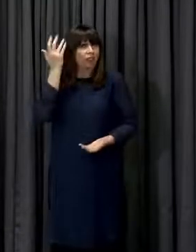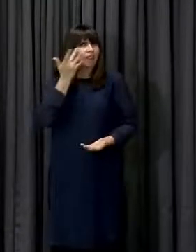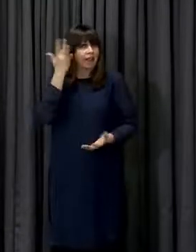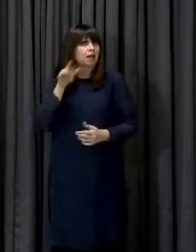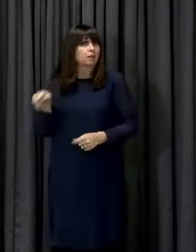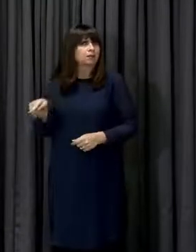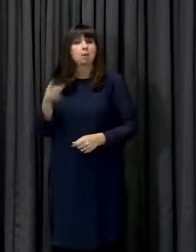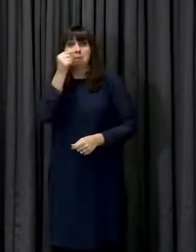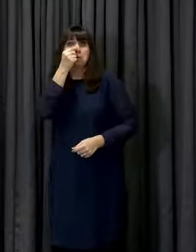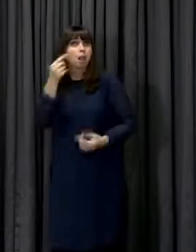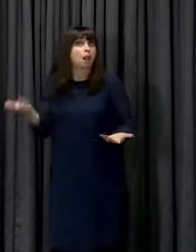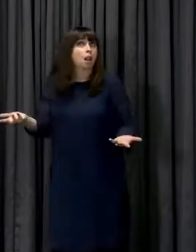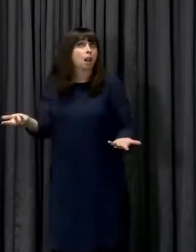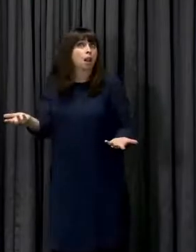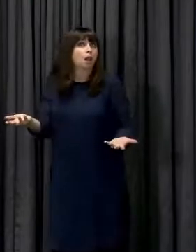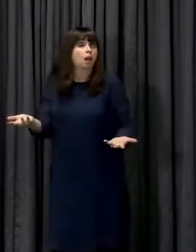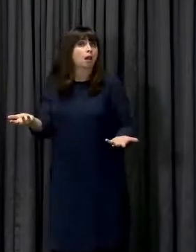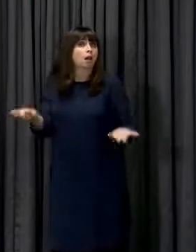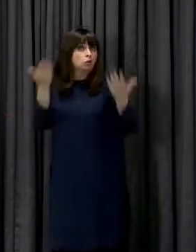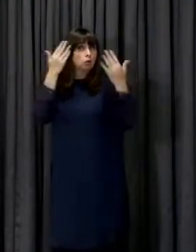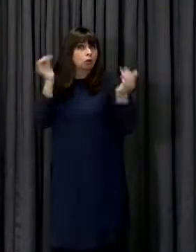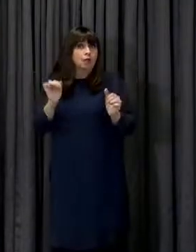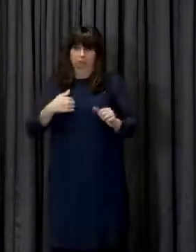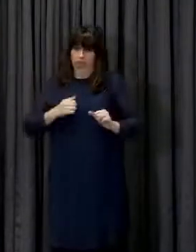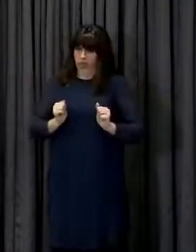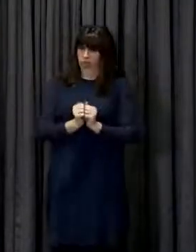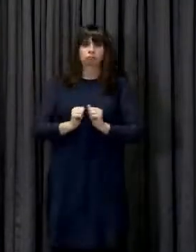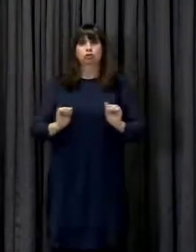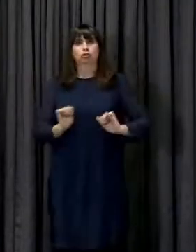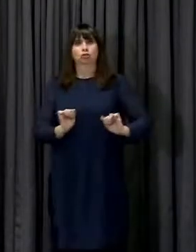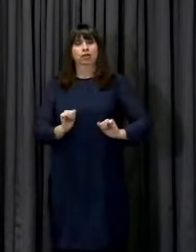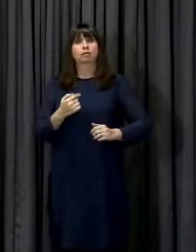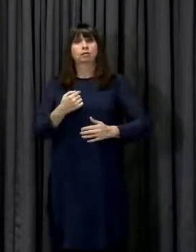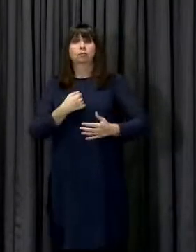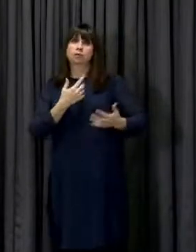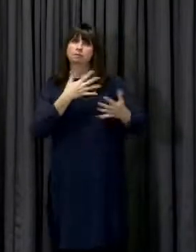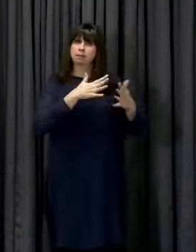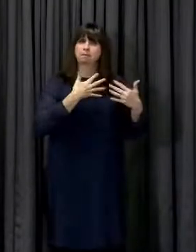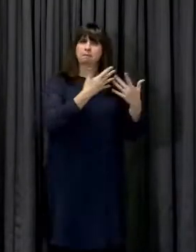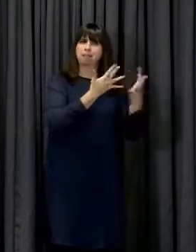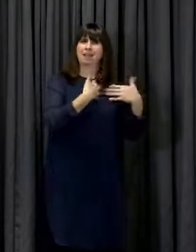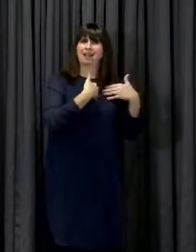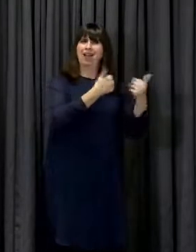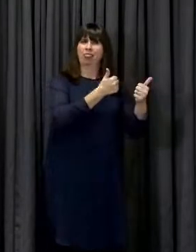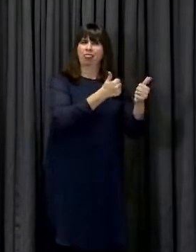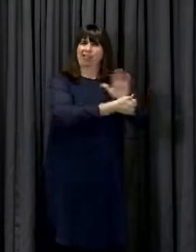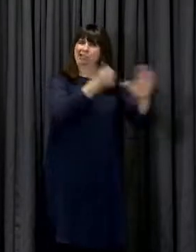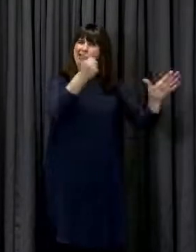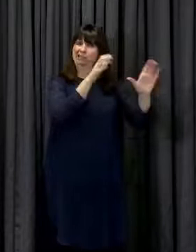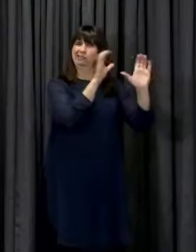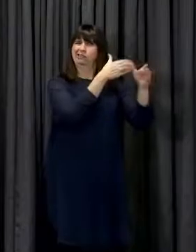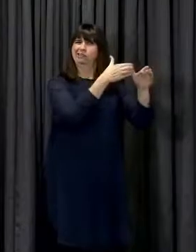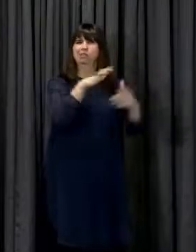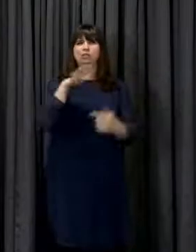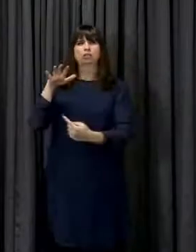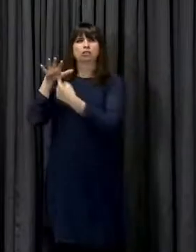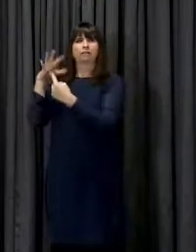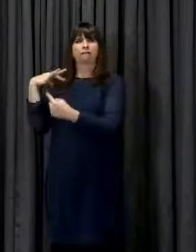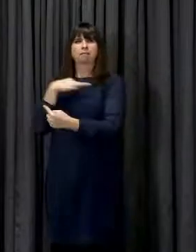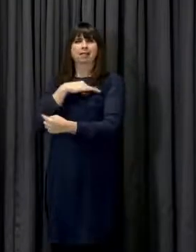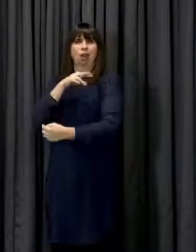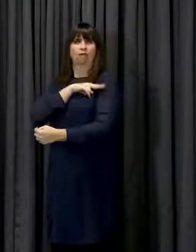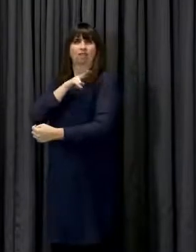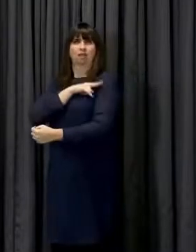consider, and we'll, of course, have advice from our Chief Scientific Advisor on Health, our public health experts, and, of course, the Chief Medical Officer for